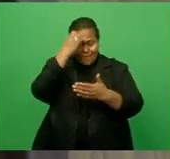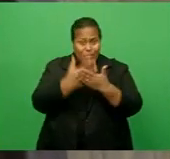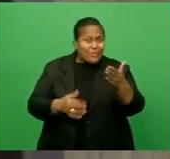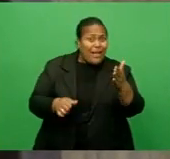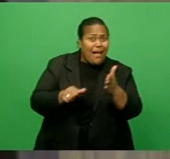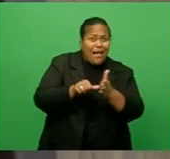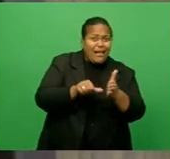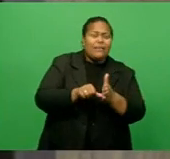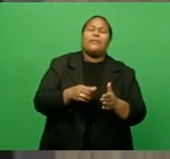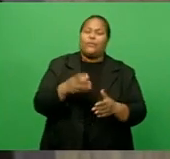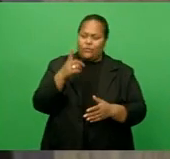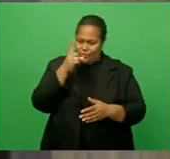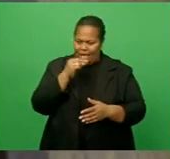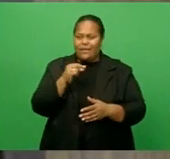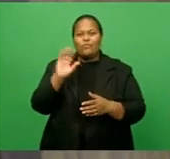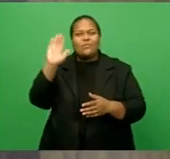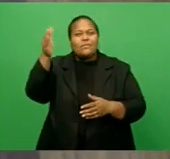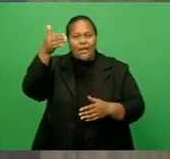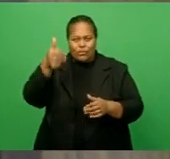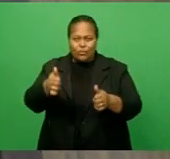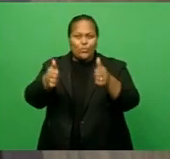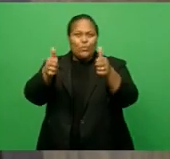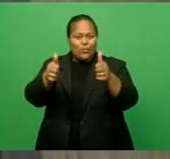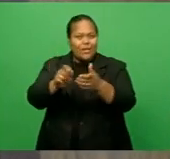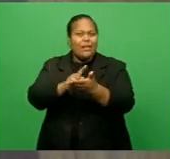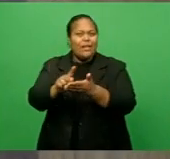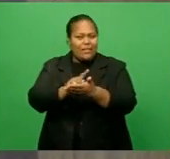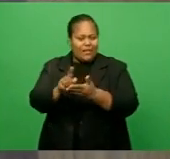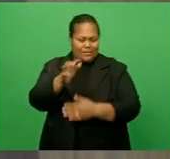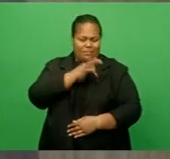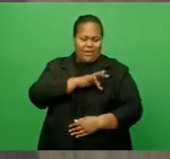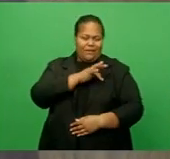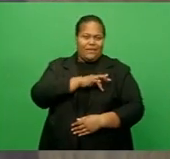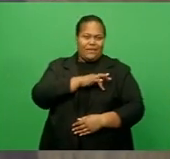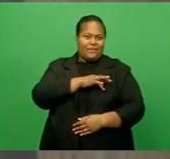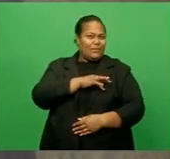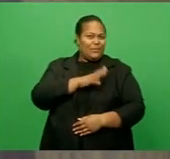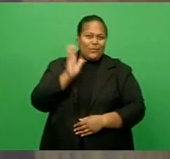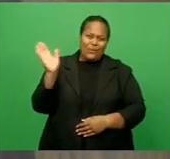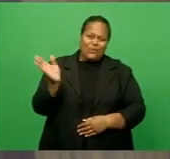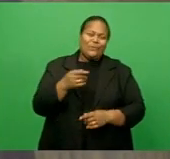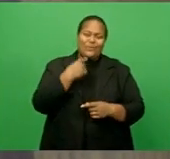there's something good and beneficial to you in that